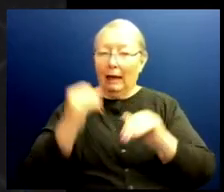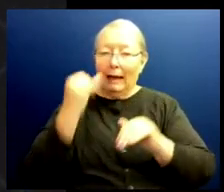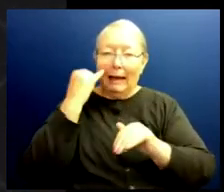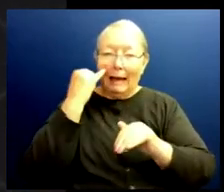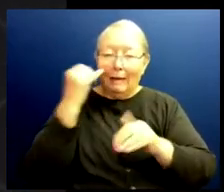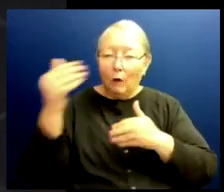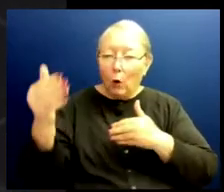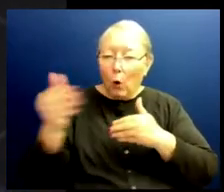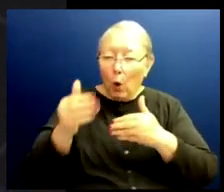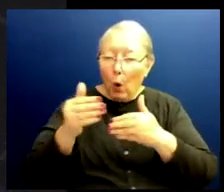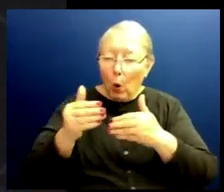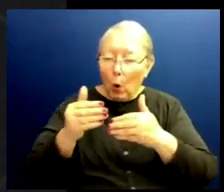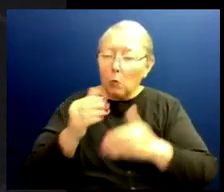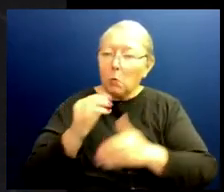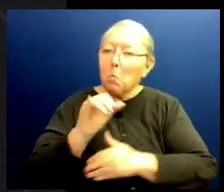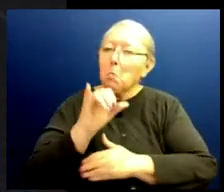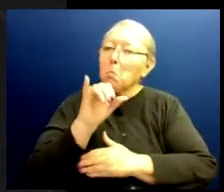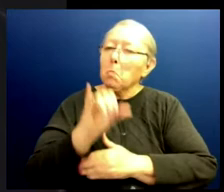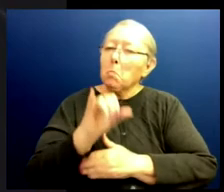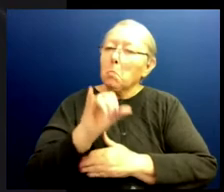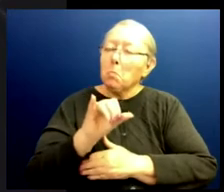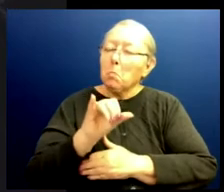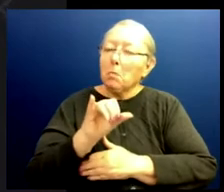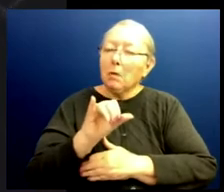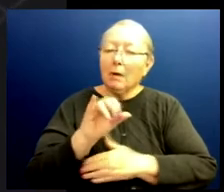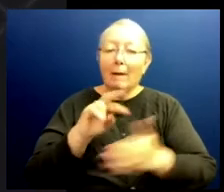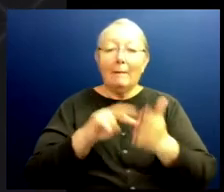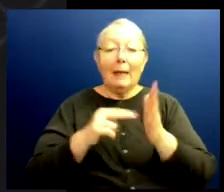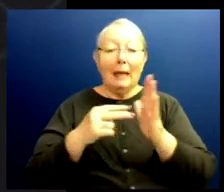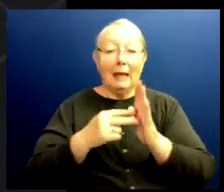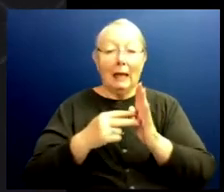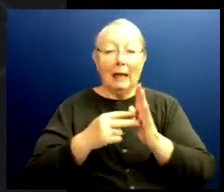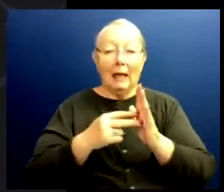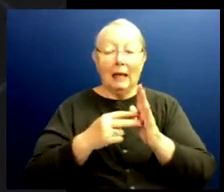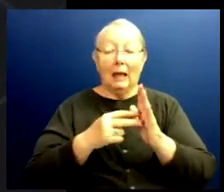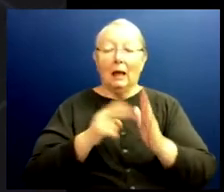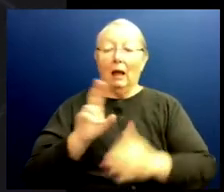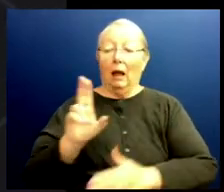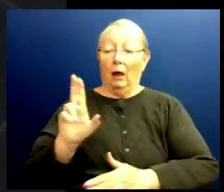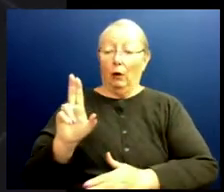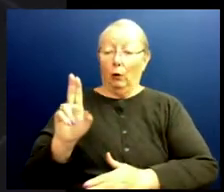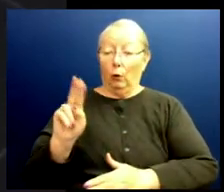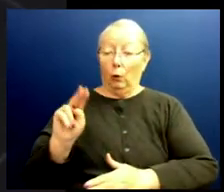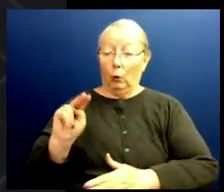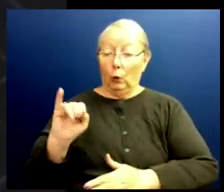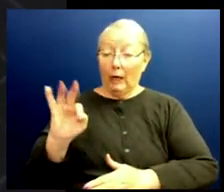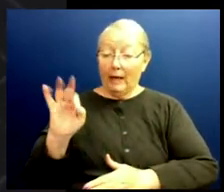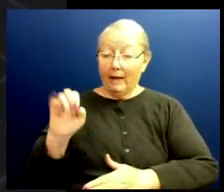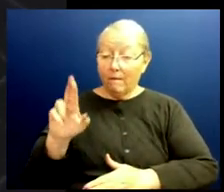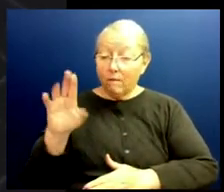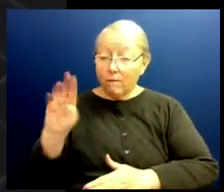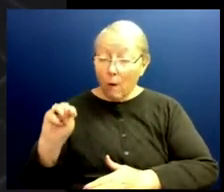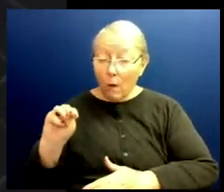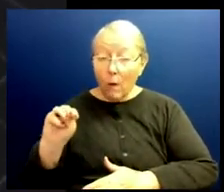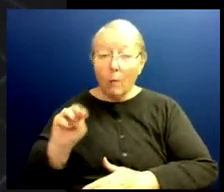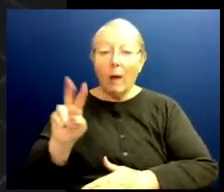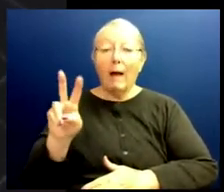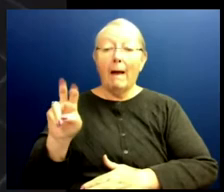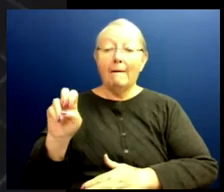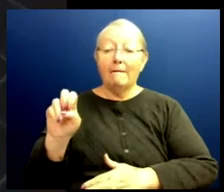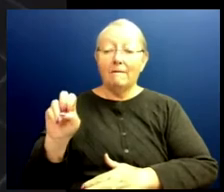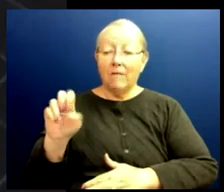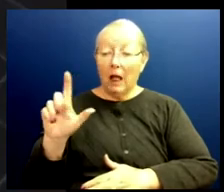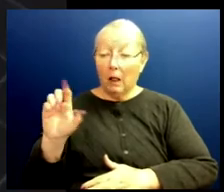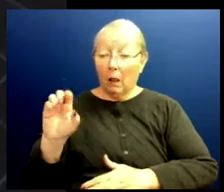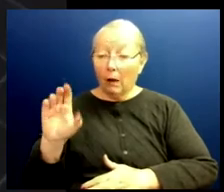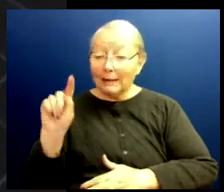implied a uniform velocity of expansion. What's profound about this is that